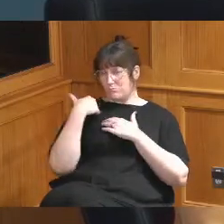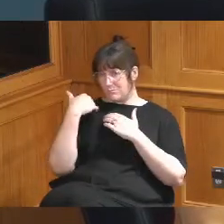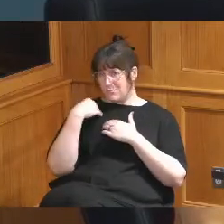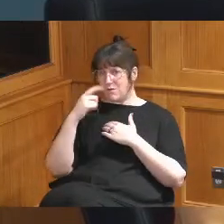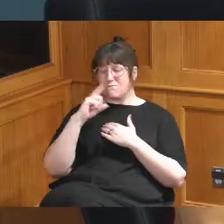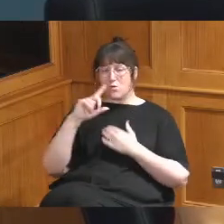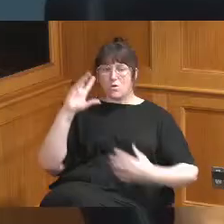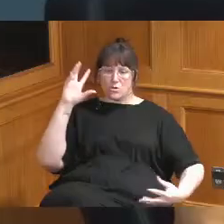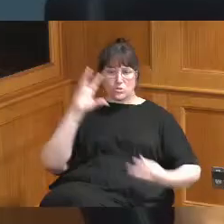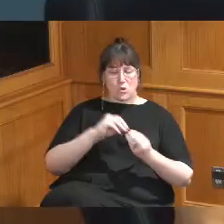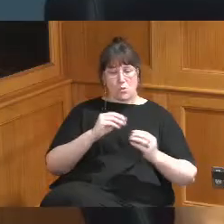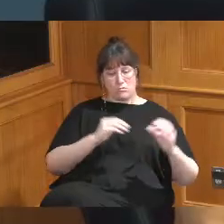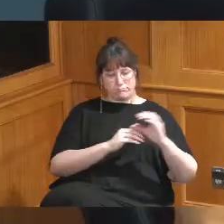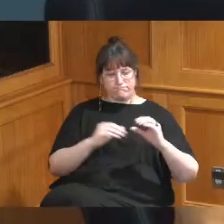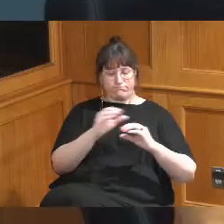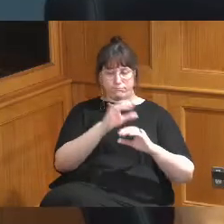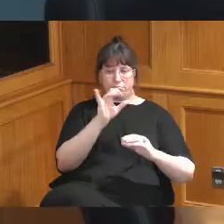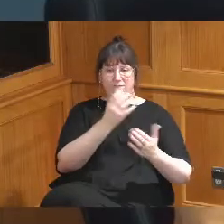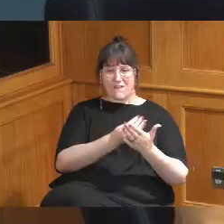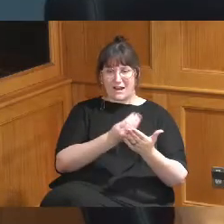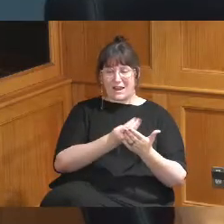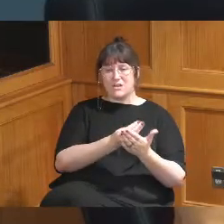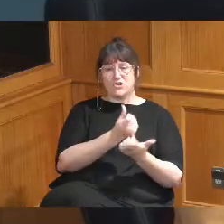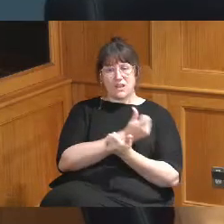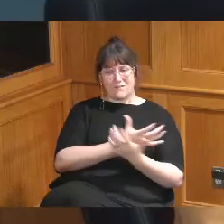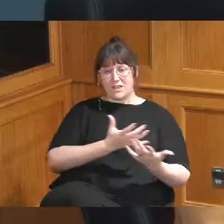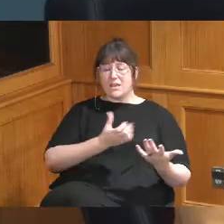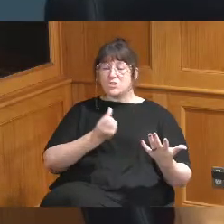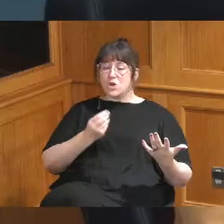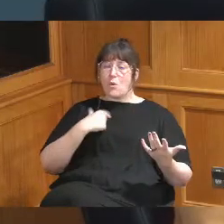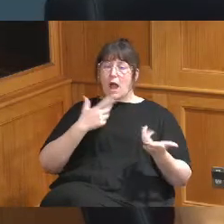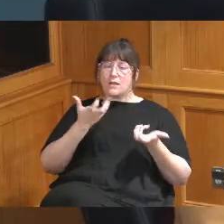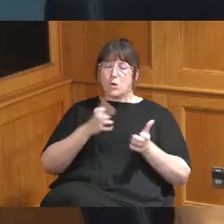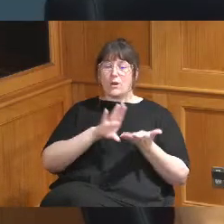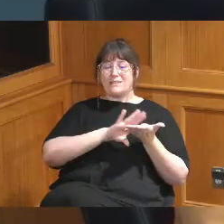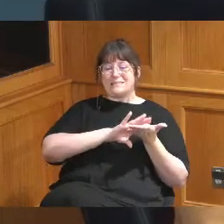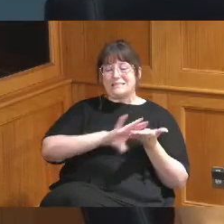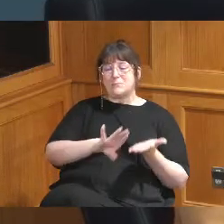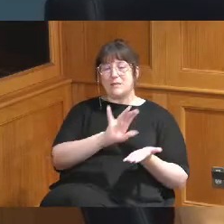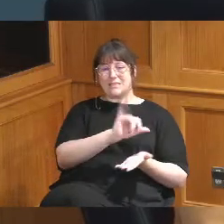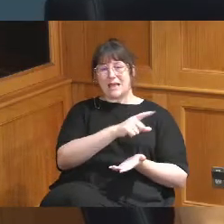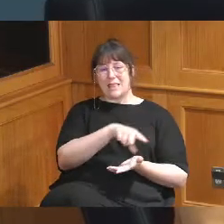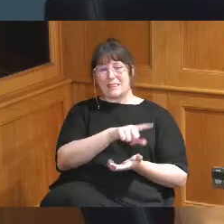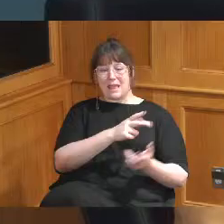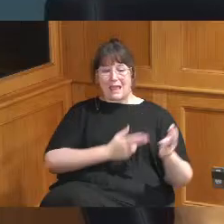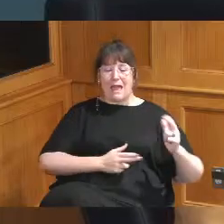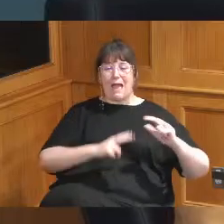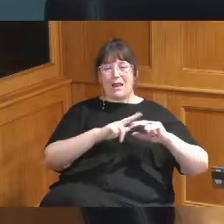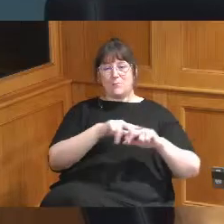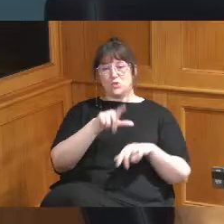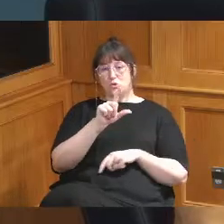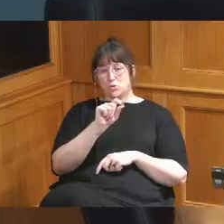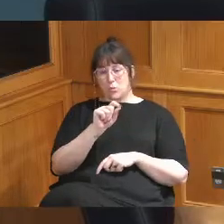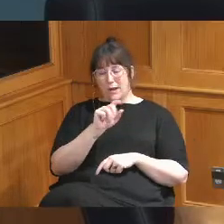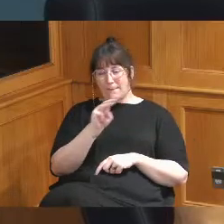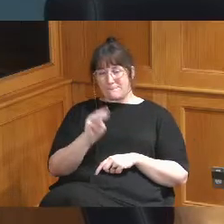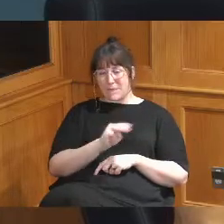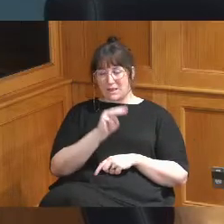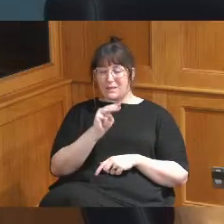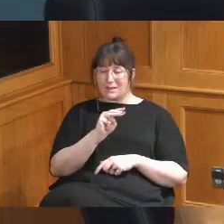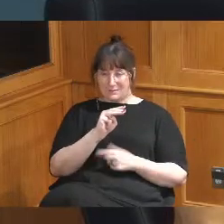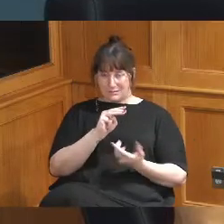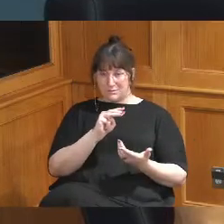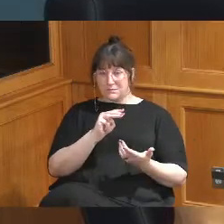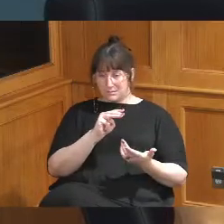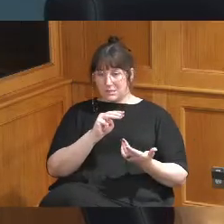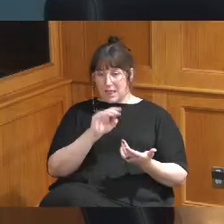overall stack, the financial stack. So I don't want to be dismissive of the rent. It adds up to about $20 million over the term, and I think